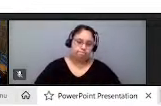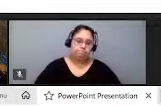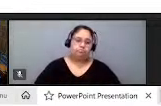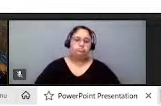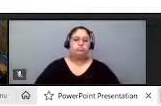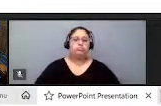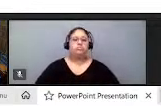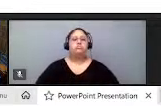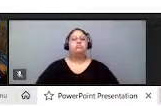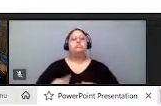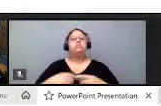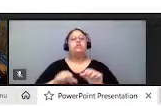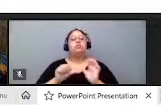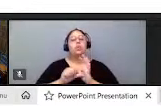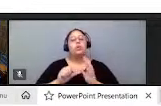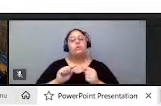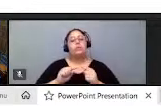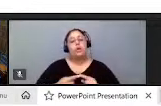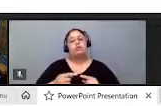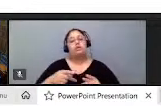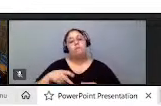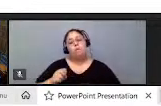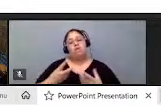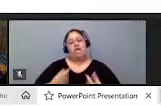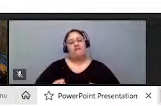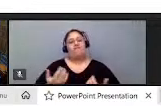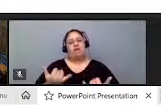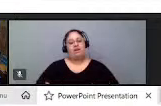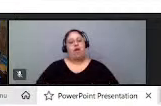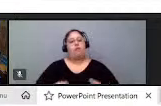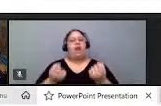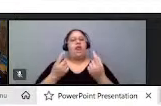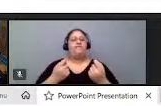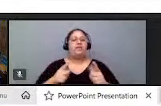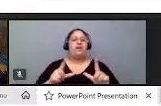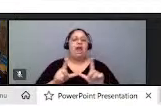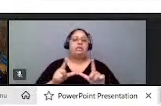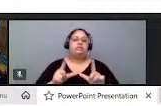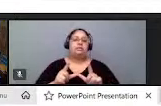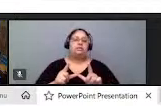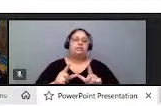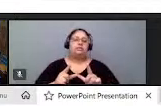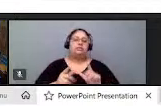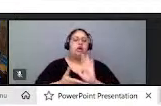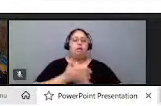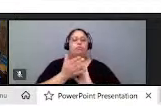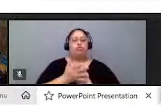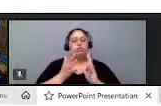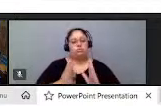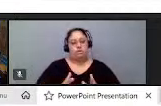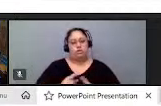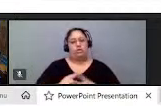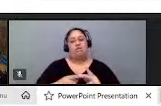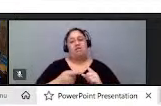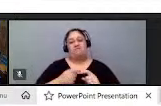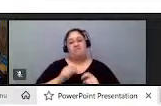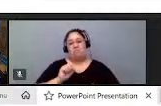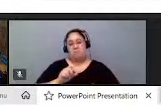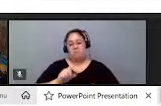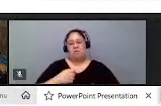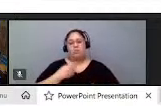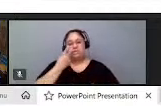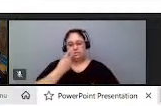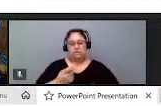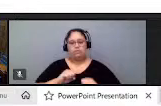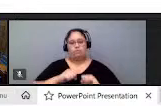point is that the port currently has 11 licensed terminal operators um and of those we can